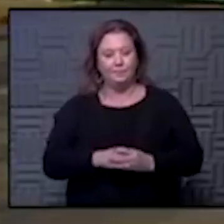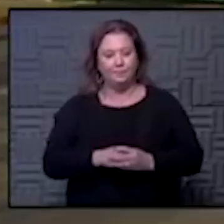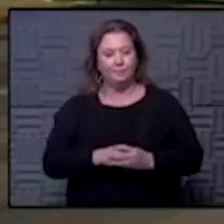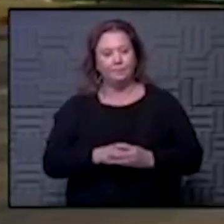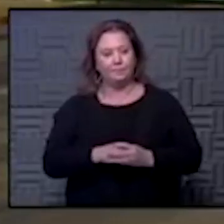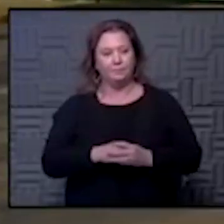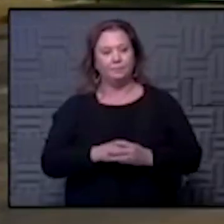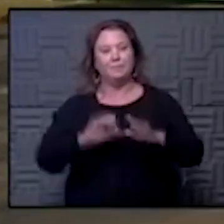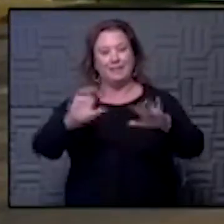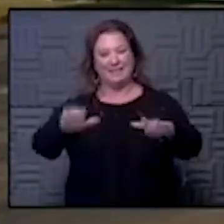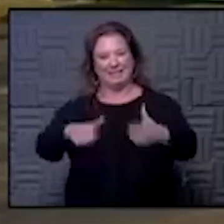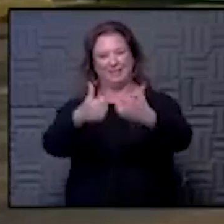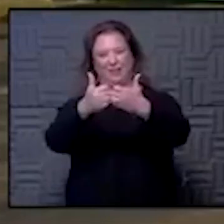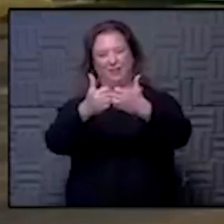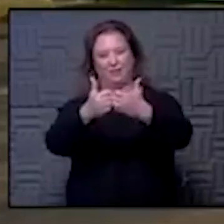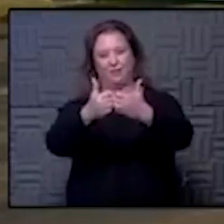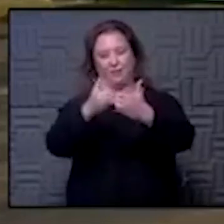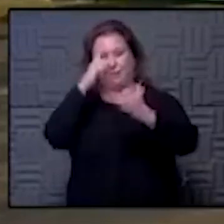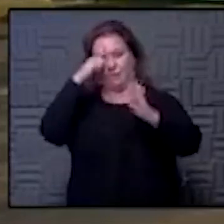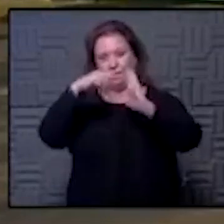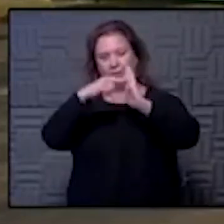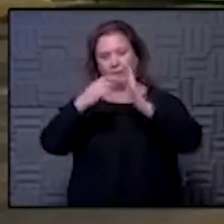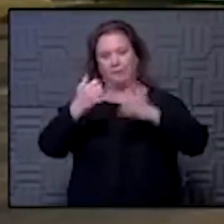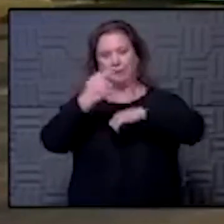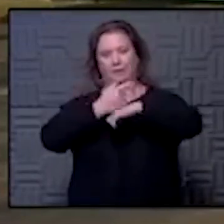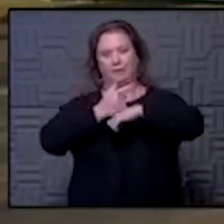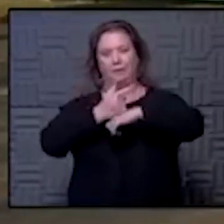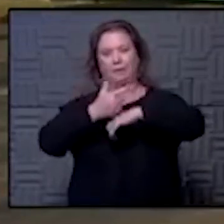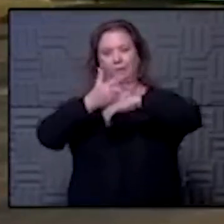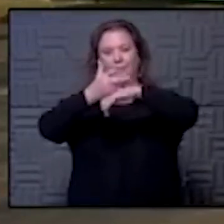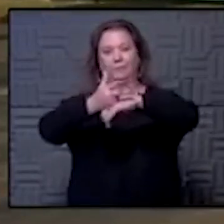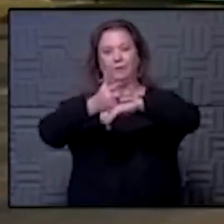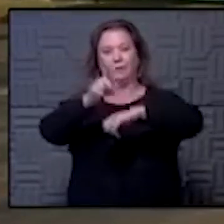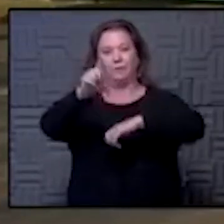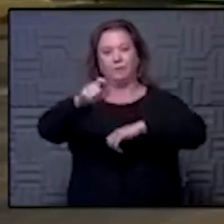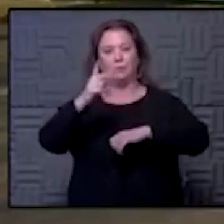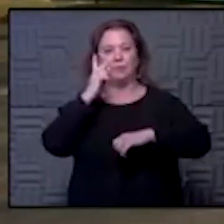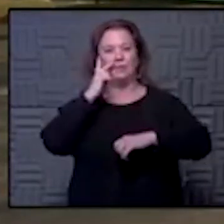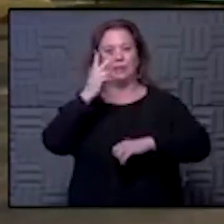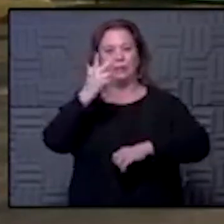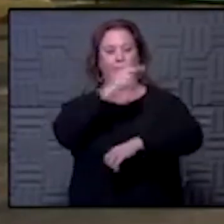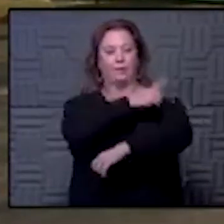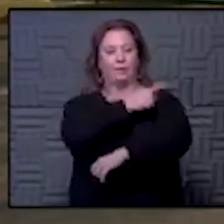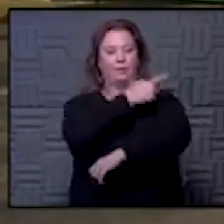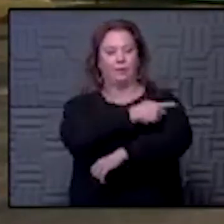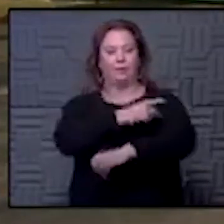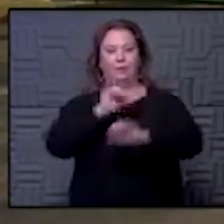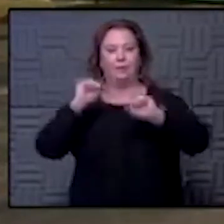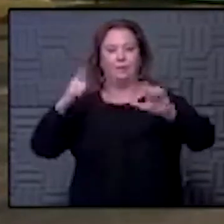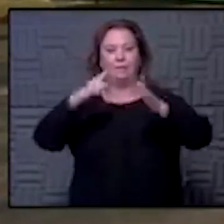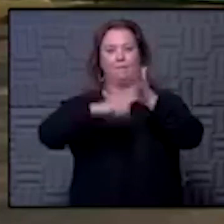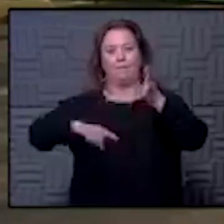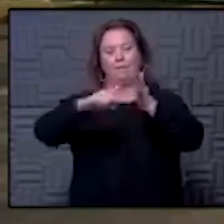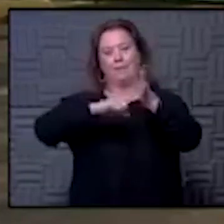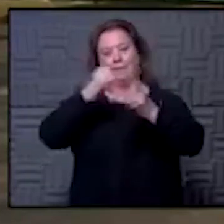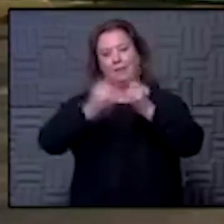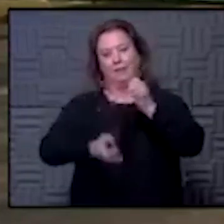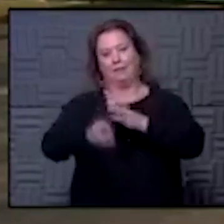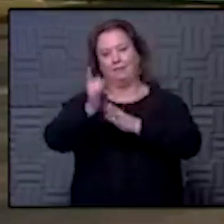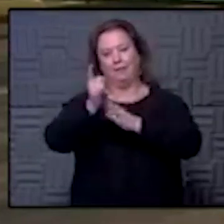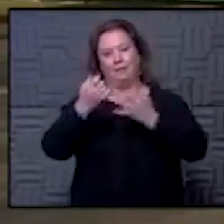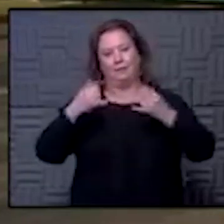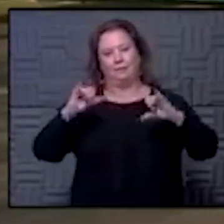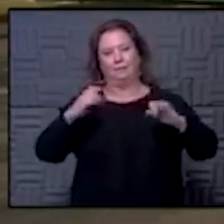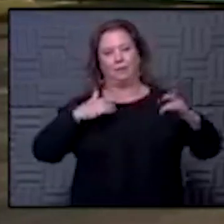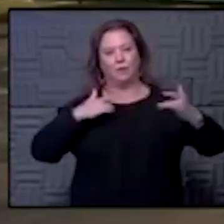It's been challenging. For example, today the mobile unit was supposed to see 3 patients and they all canceled last minute. I think there's still a